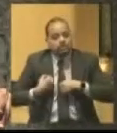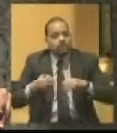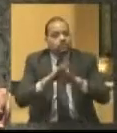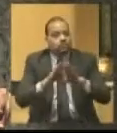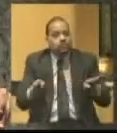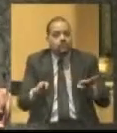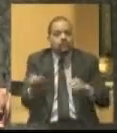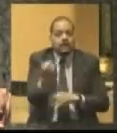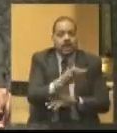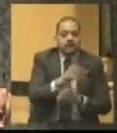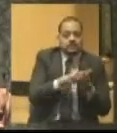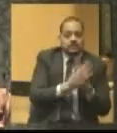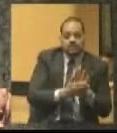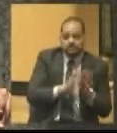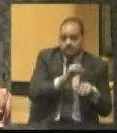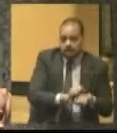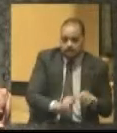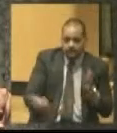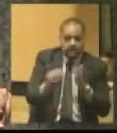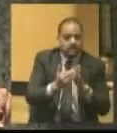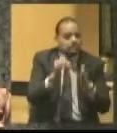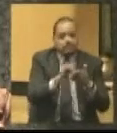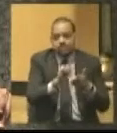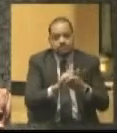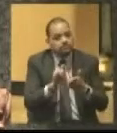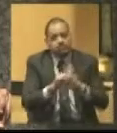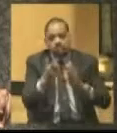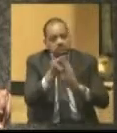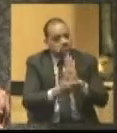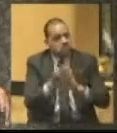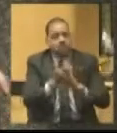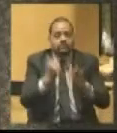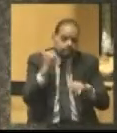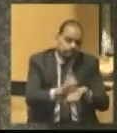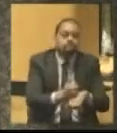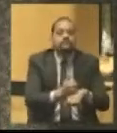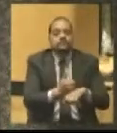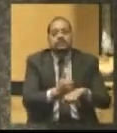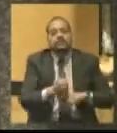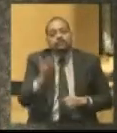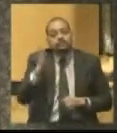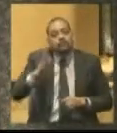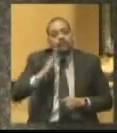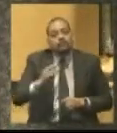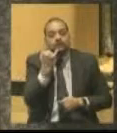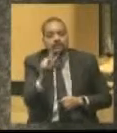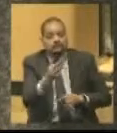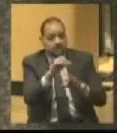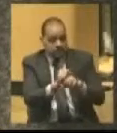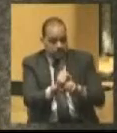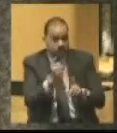warning. Nobody could be absolutely certain that slaves freed during the war were in fact freed forever. But most Northerners